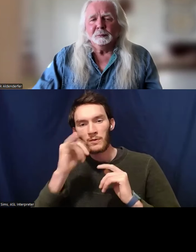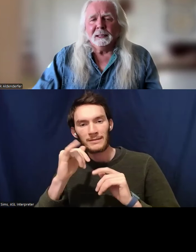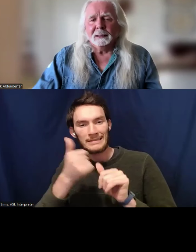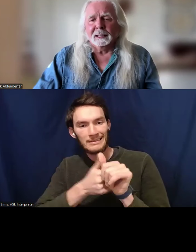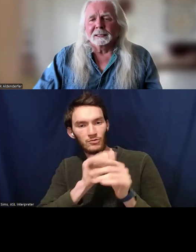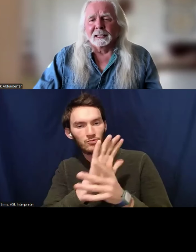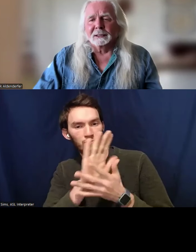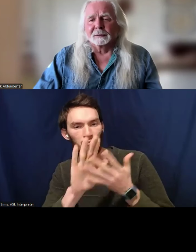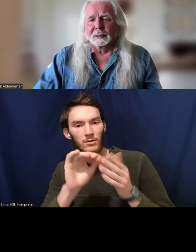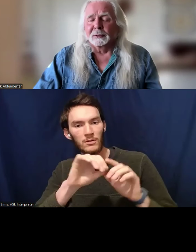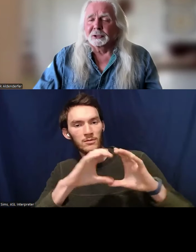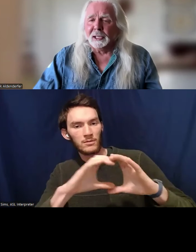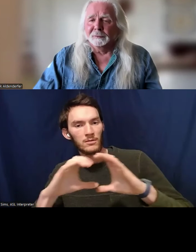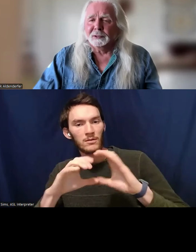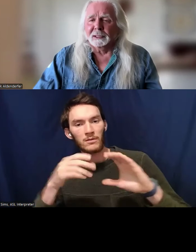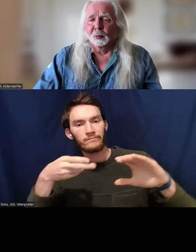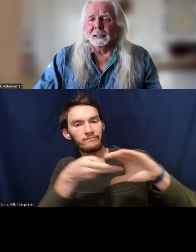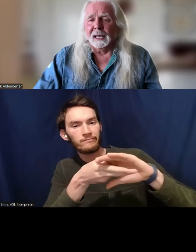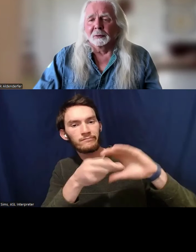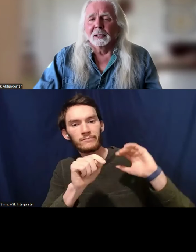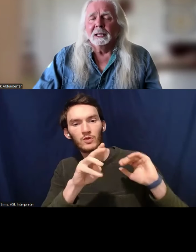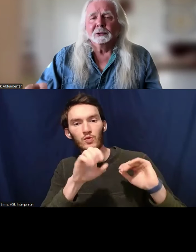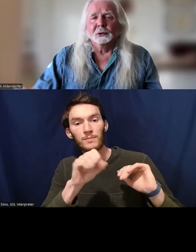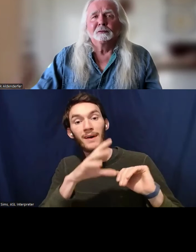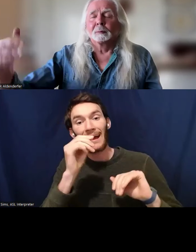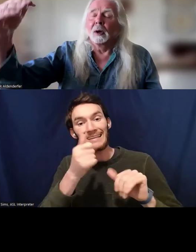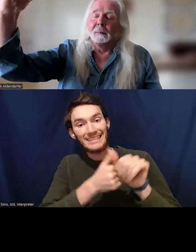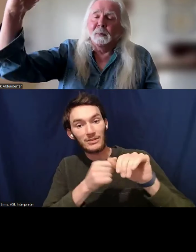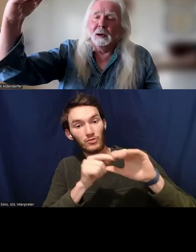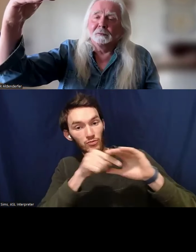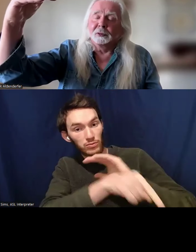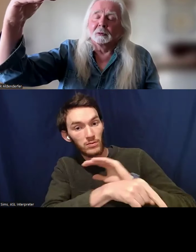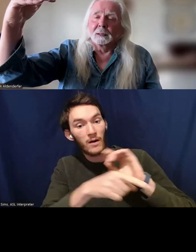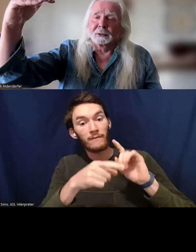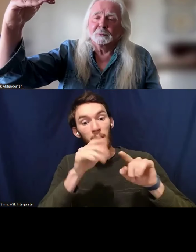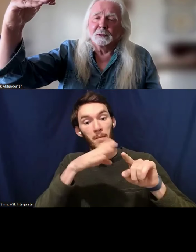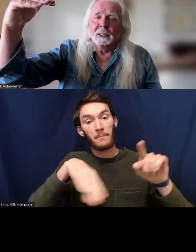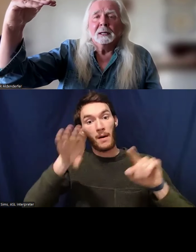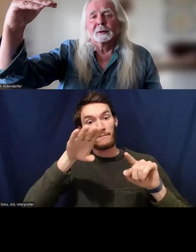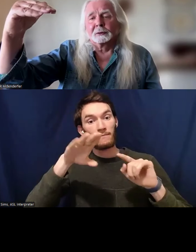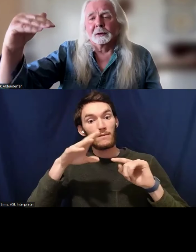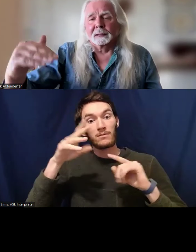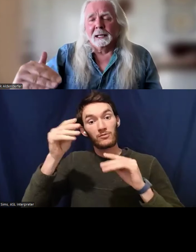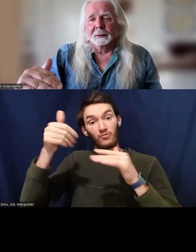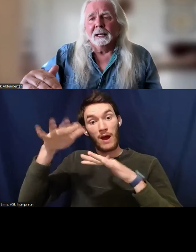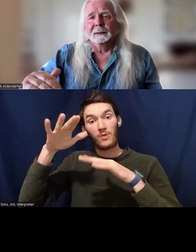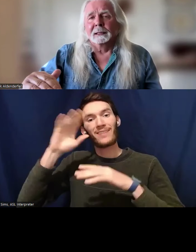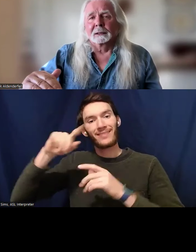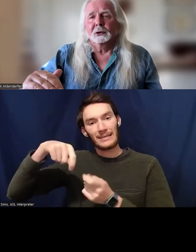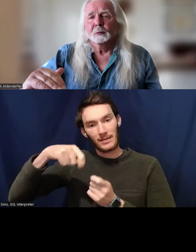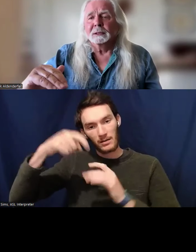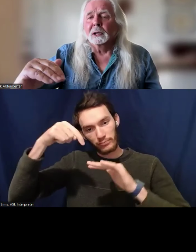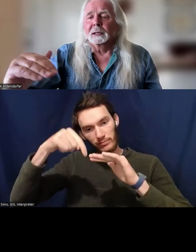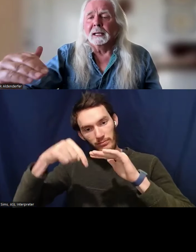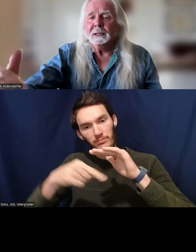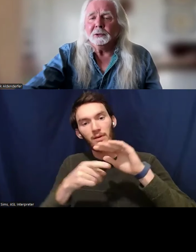even begin to get a sense of some of the shafts that went down to from above the ground surface. They're dug down, and then a